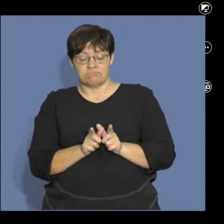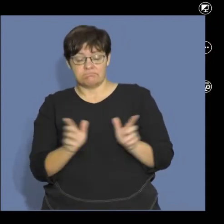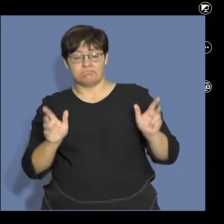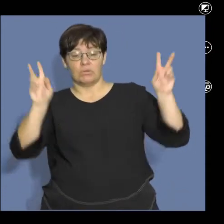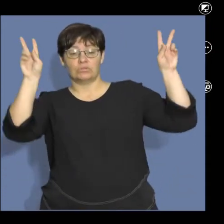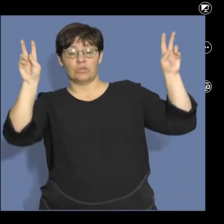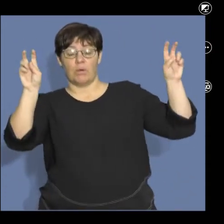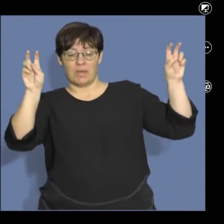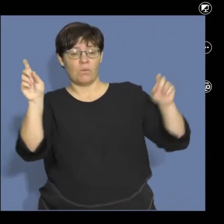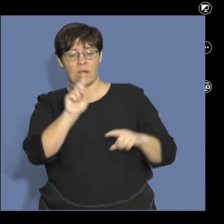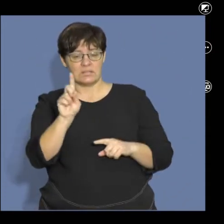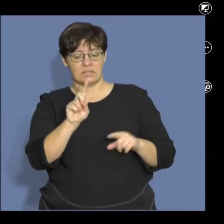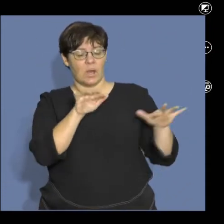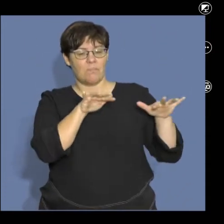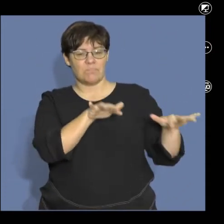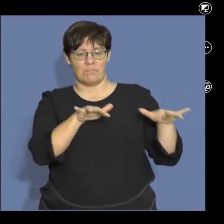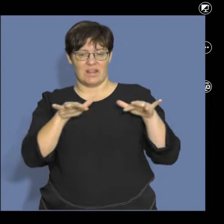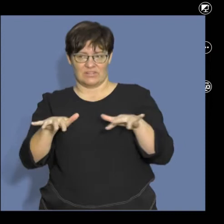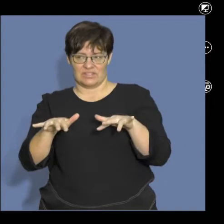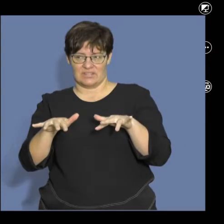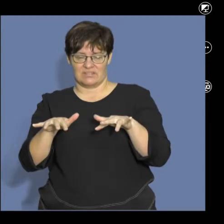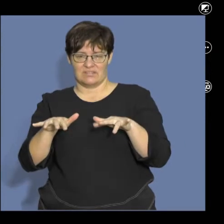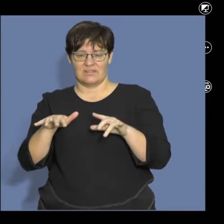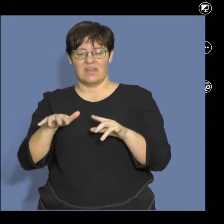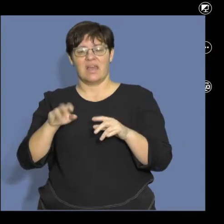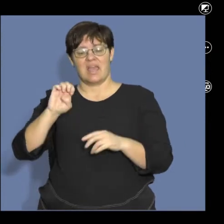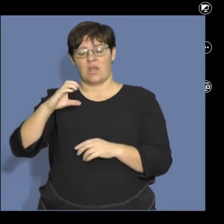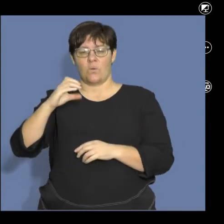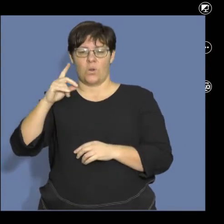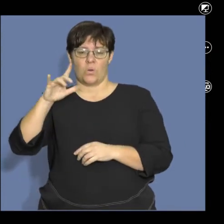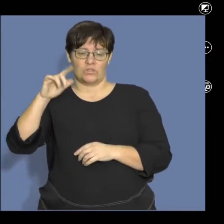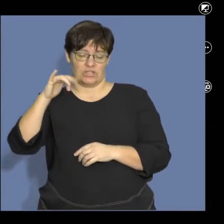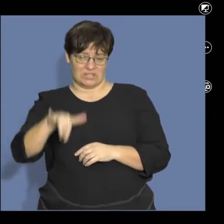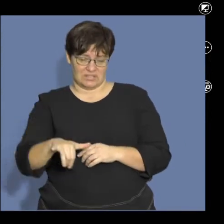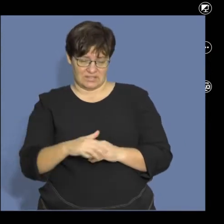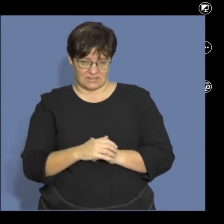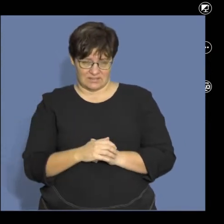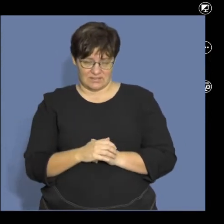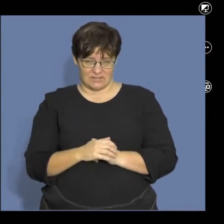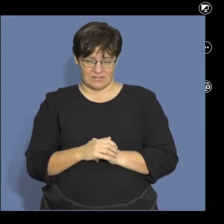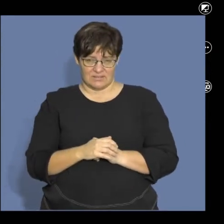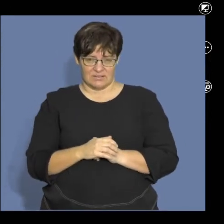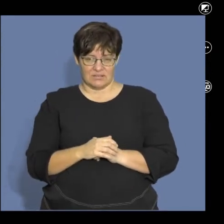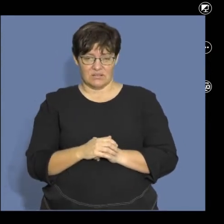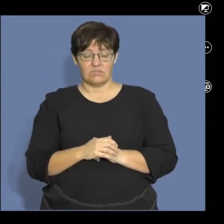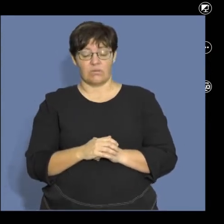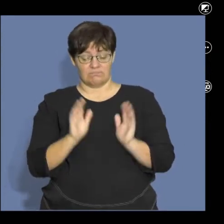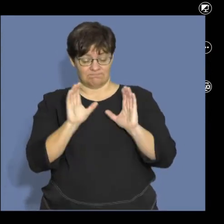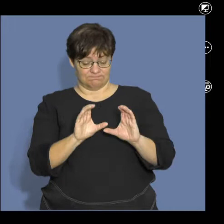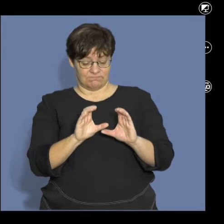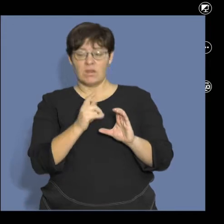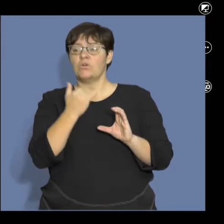broad topic of population ecology. Our job in this